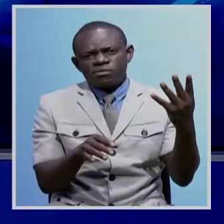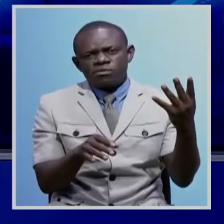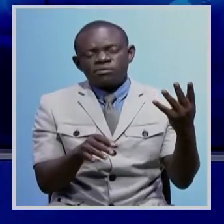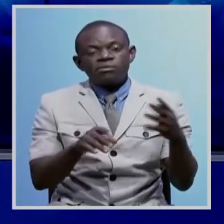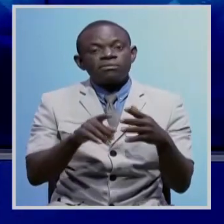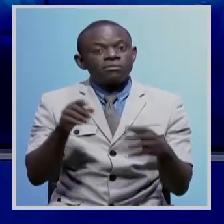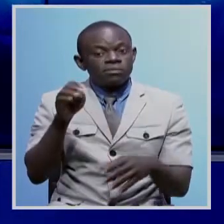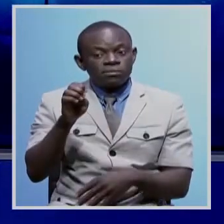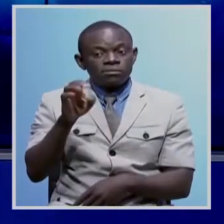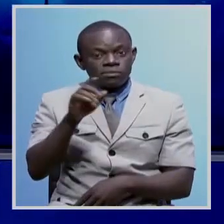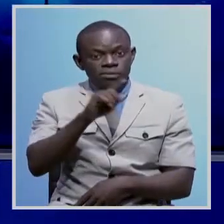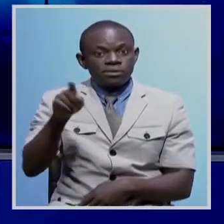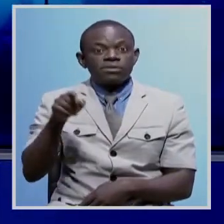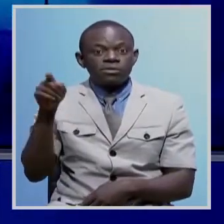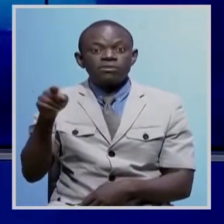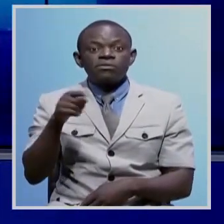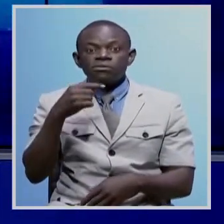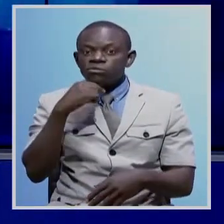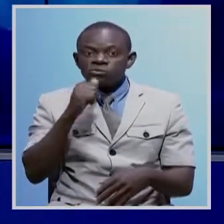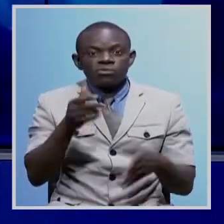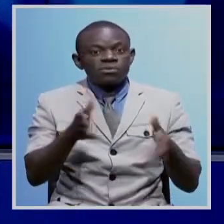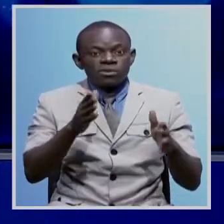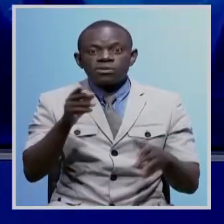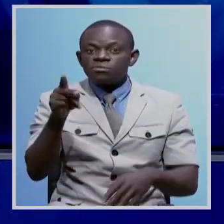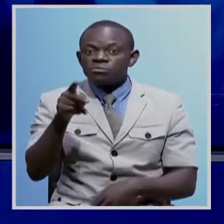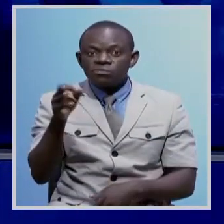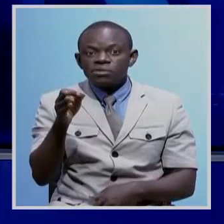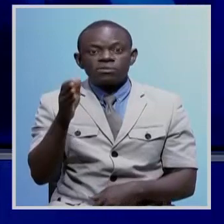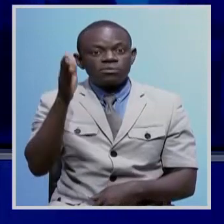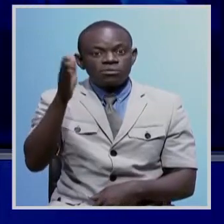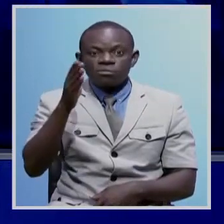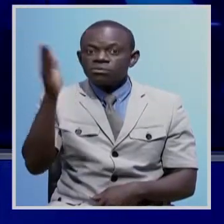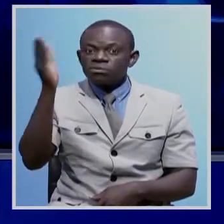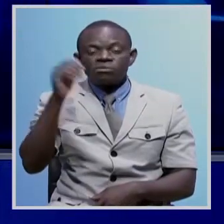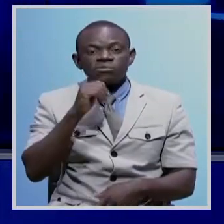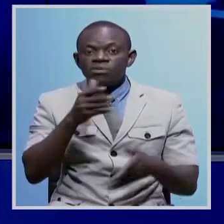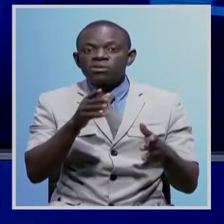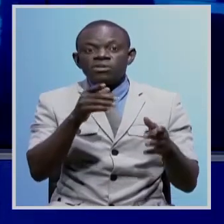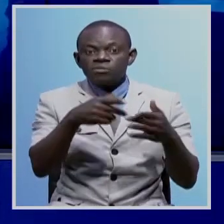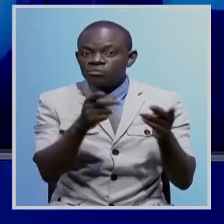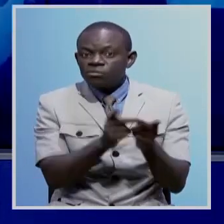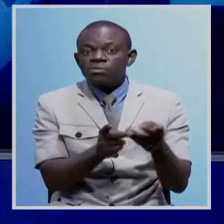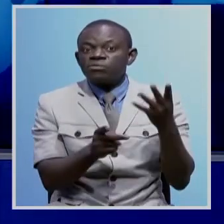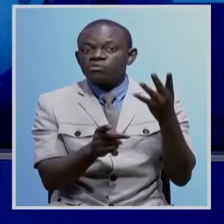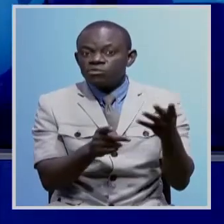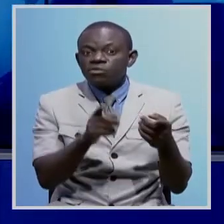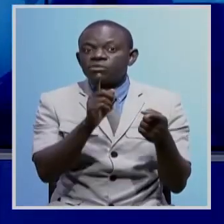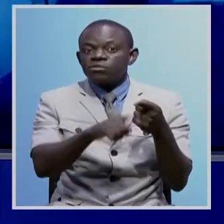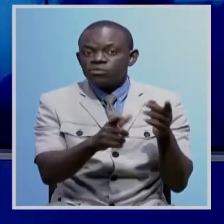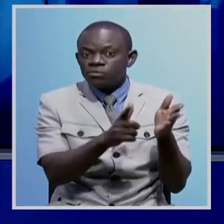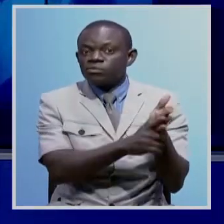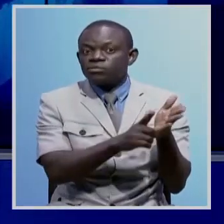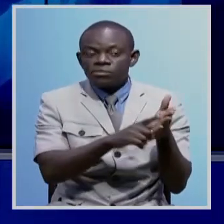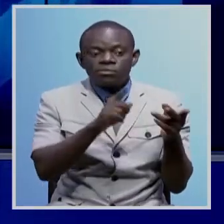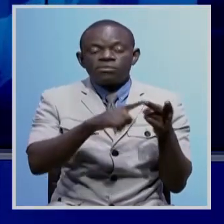effect suspended campaign activities in Lusaka, Mpulungu, Nakonde and Namwala. ECZ Chief Electoral Officer Patrick Nshindano